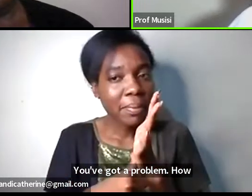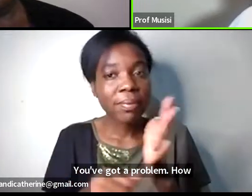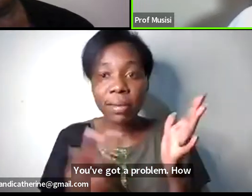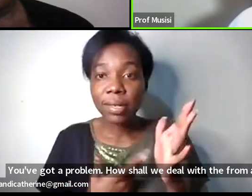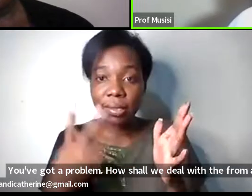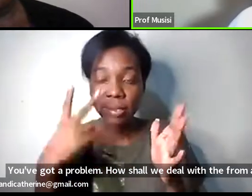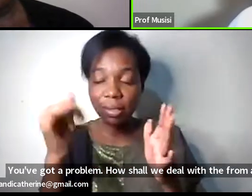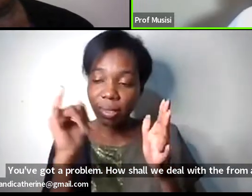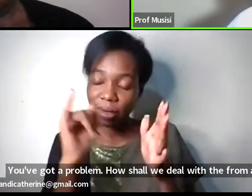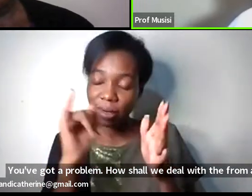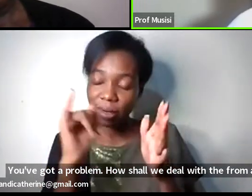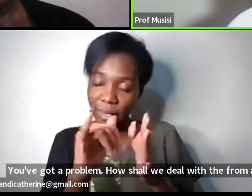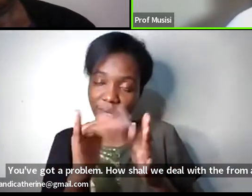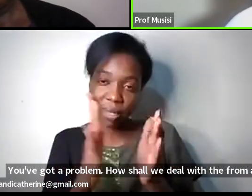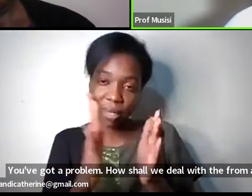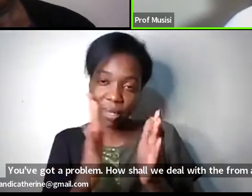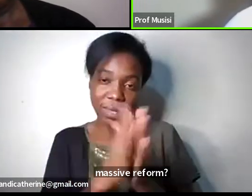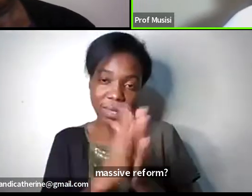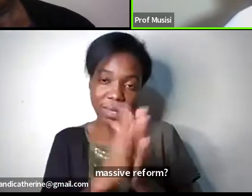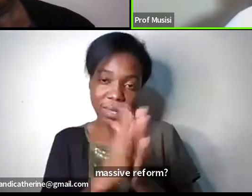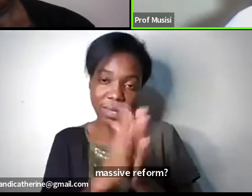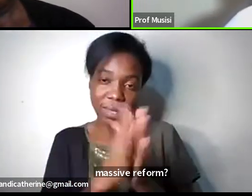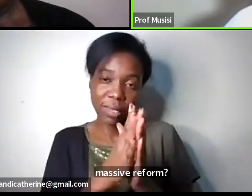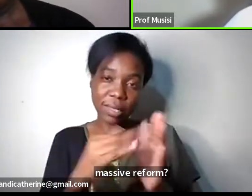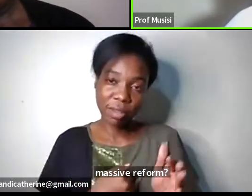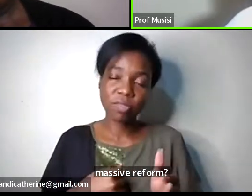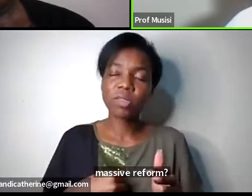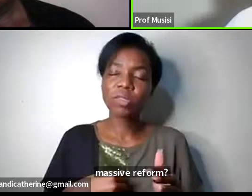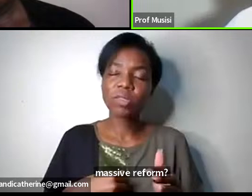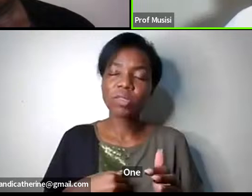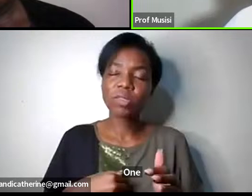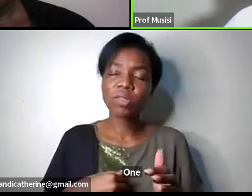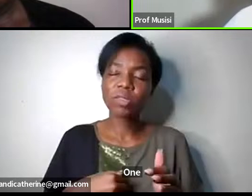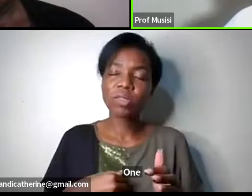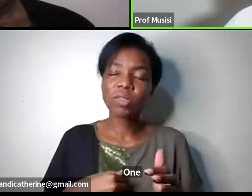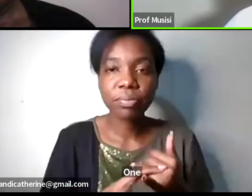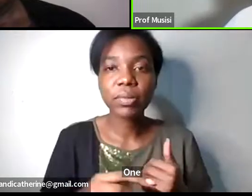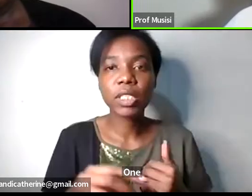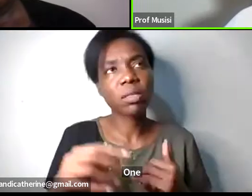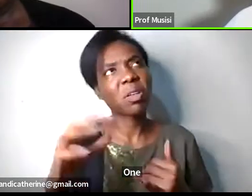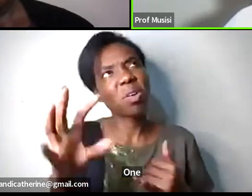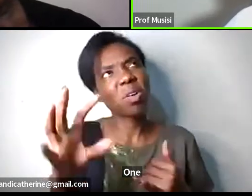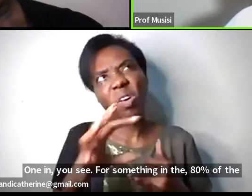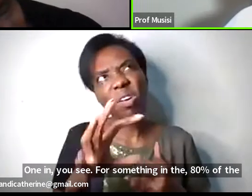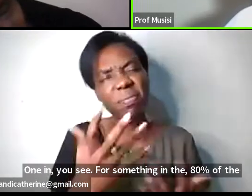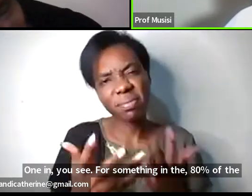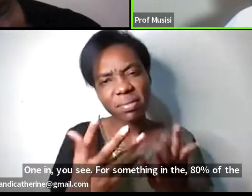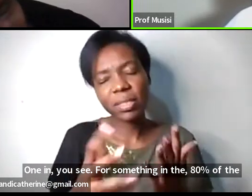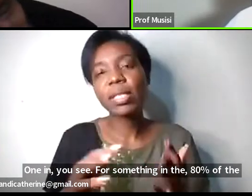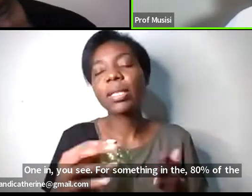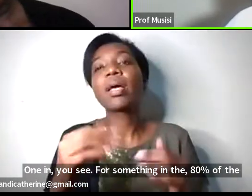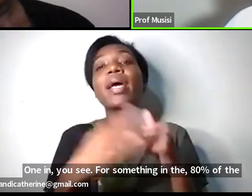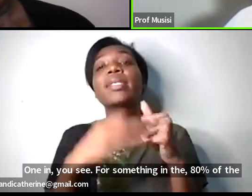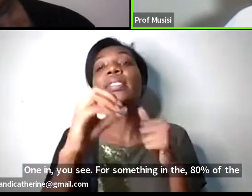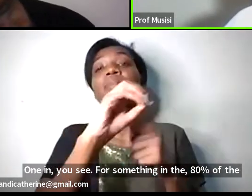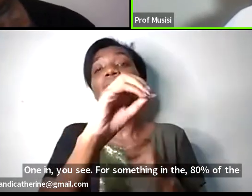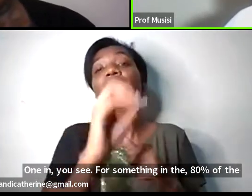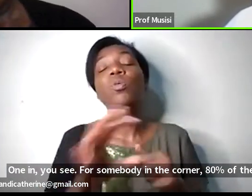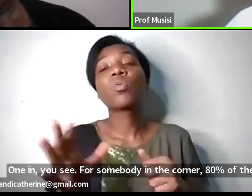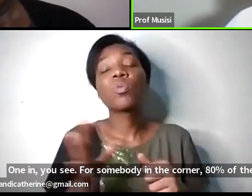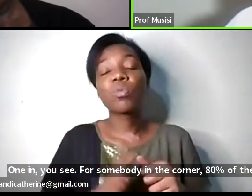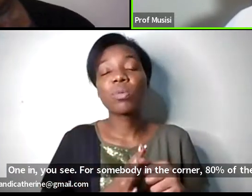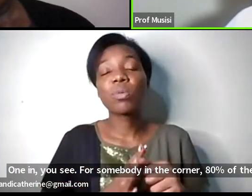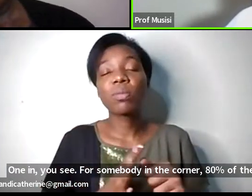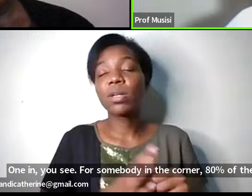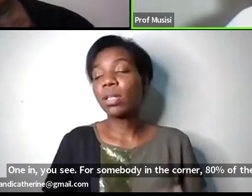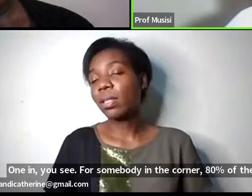trauma? One in, they say, for example, in the Congo, 80% of the women there get raped. How do we deal with